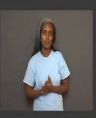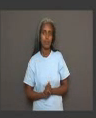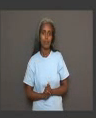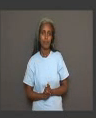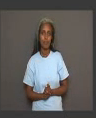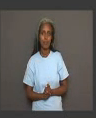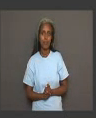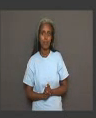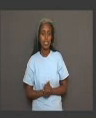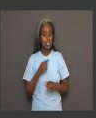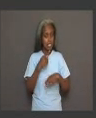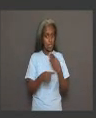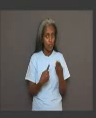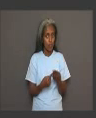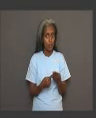12.